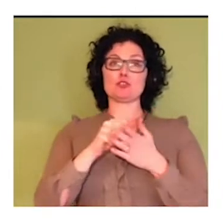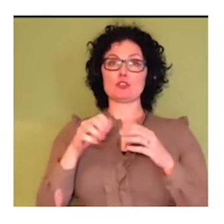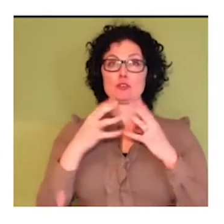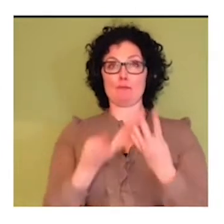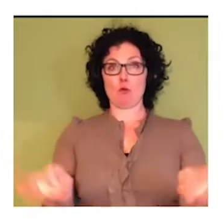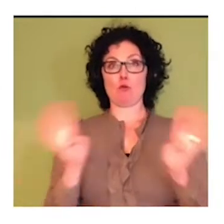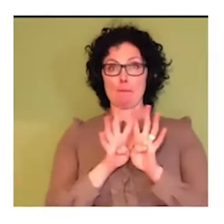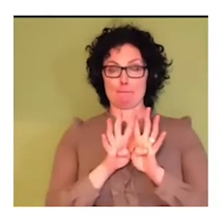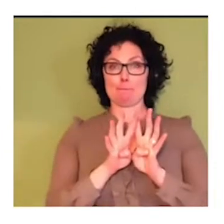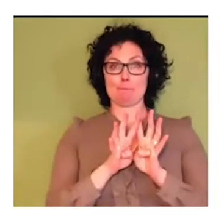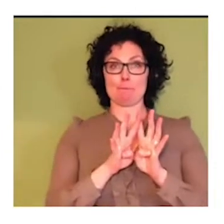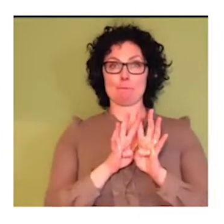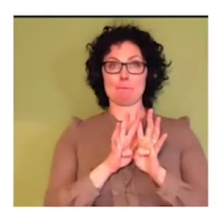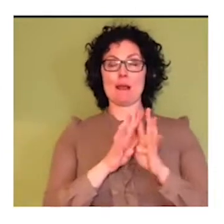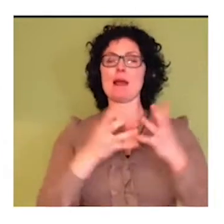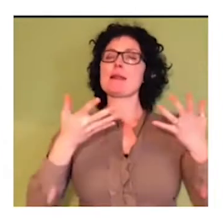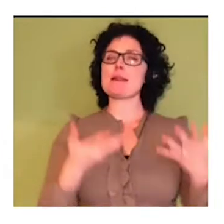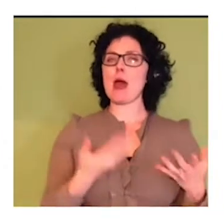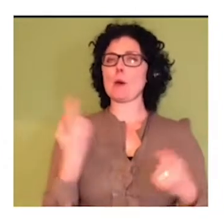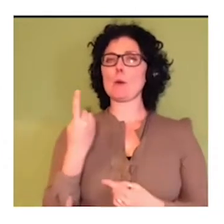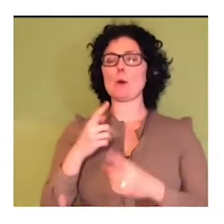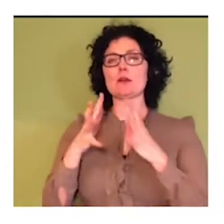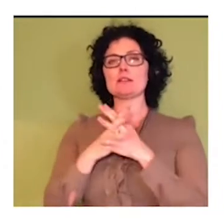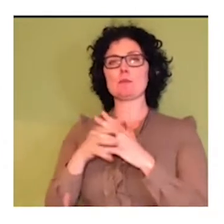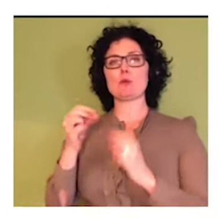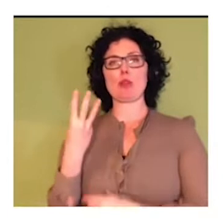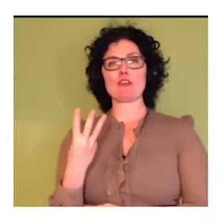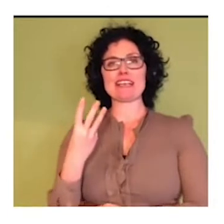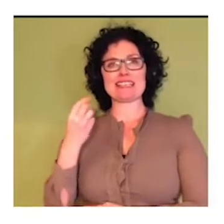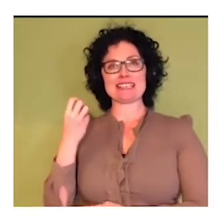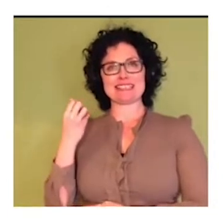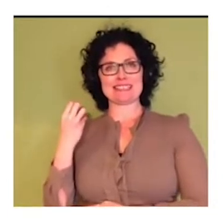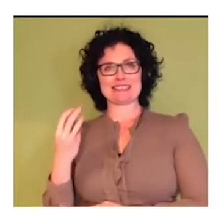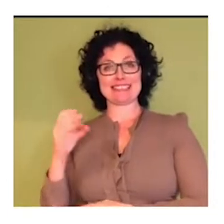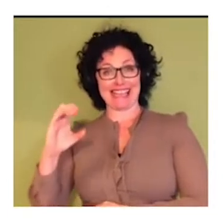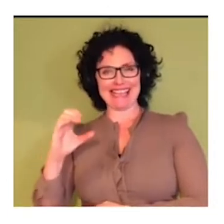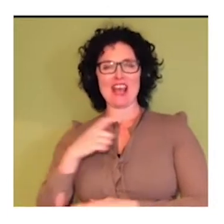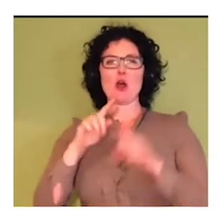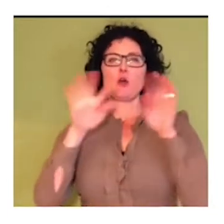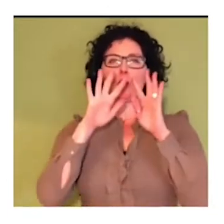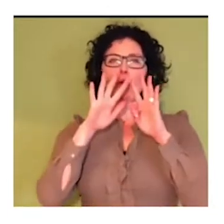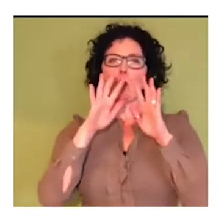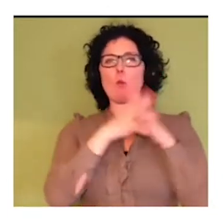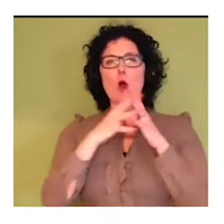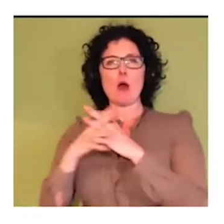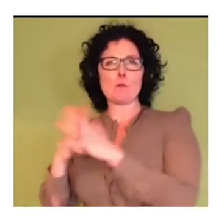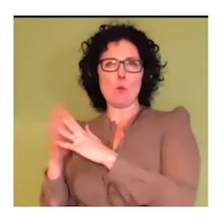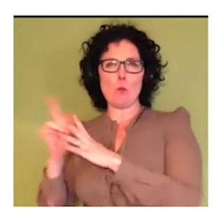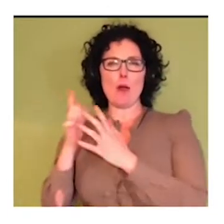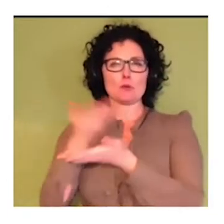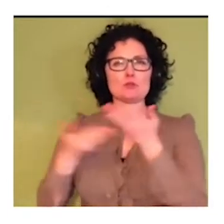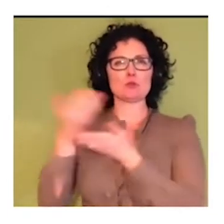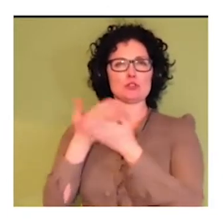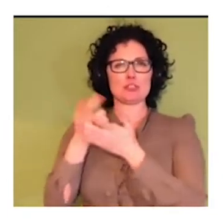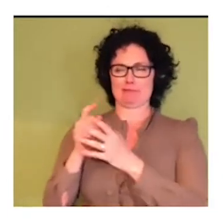been taken under the wing of W3C, which is the World Wide Web Consortium, the organization responsible for the standards